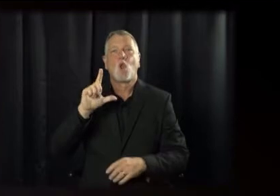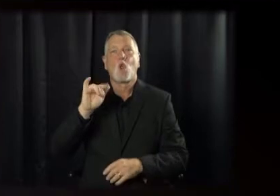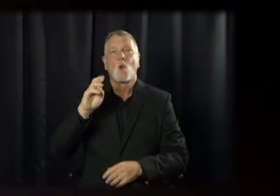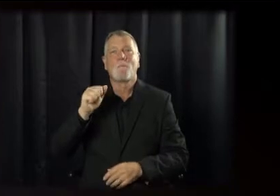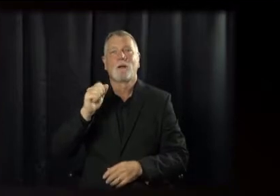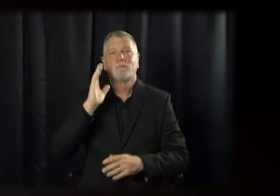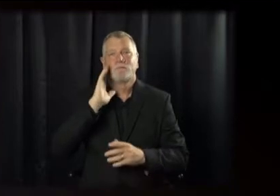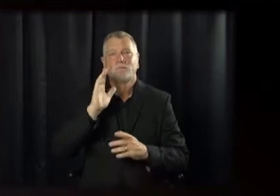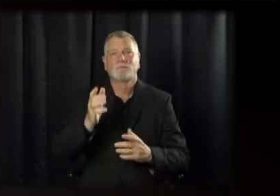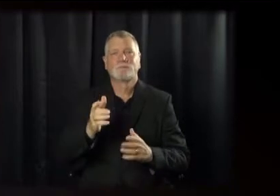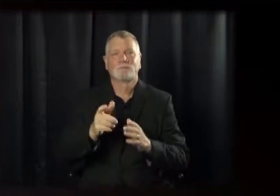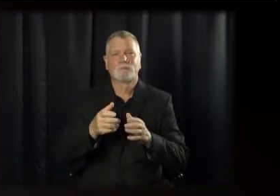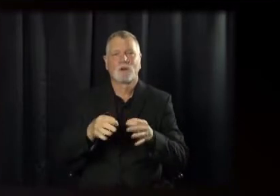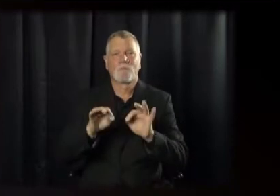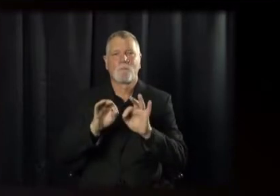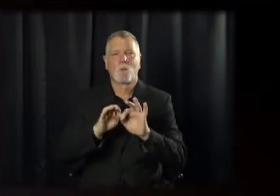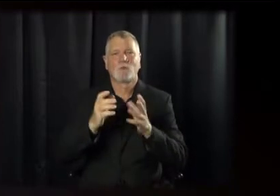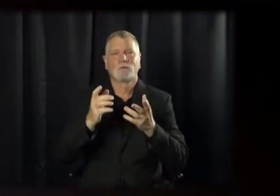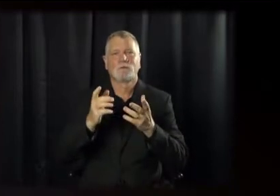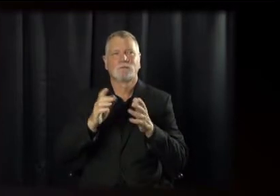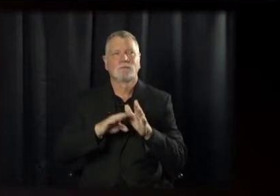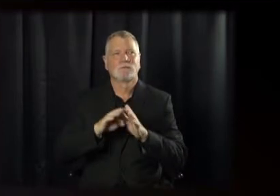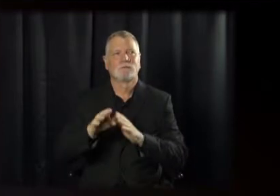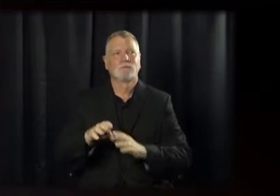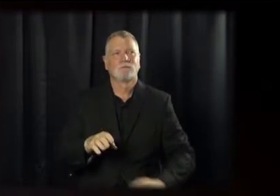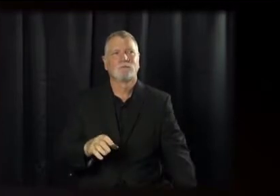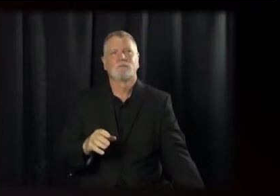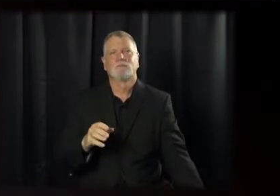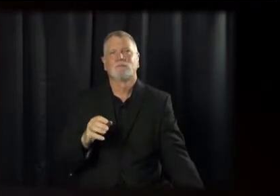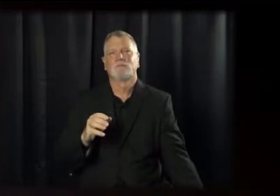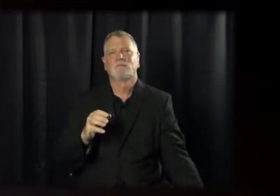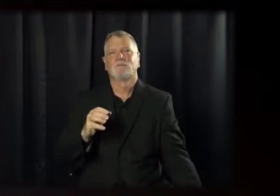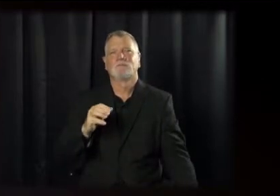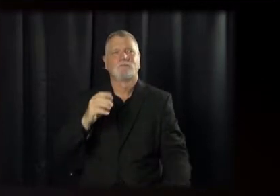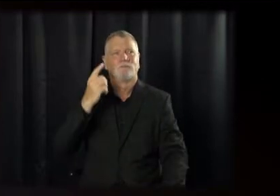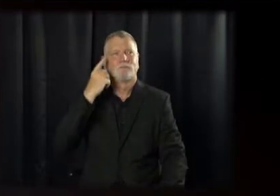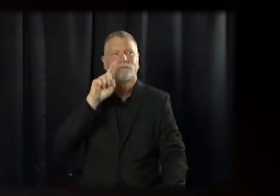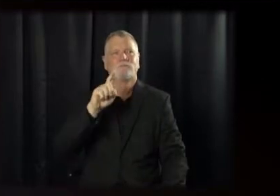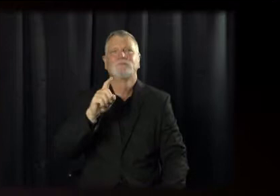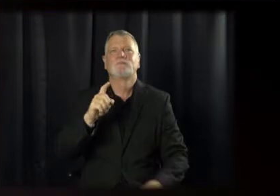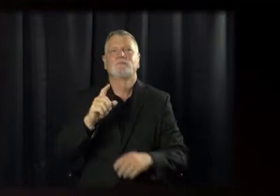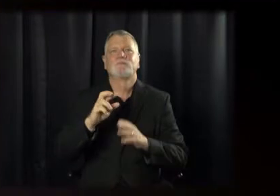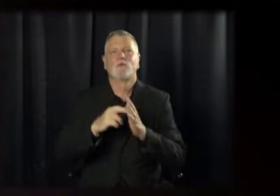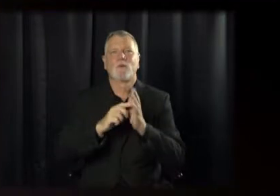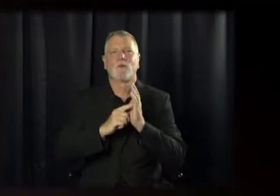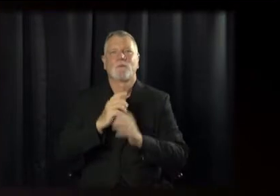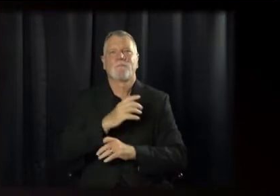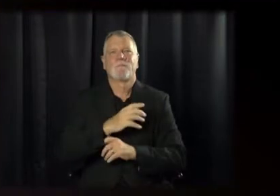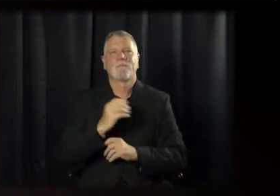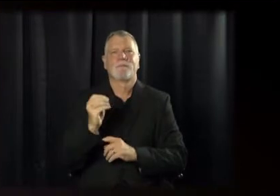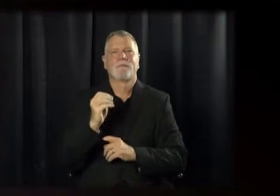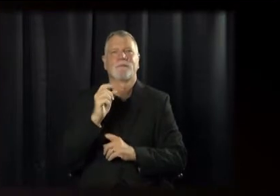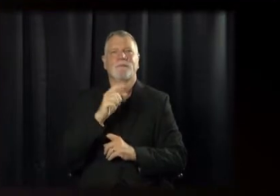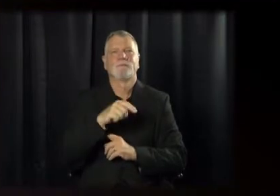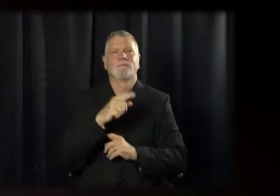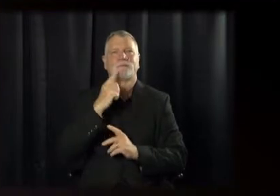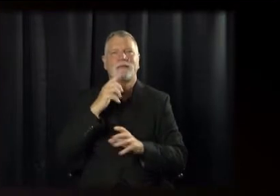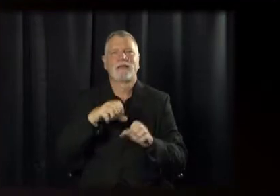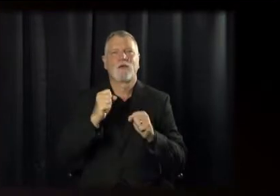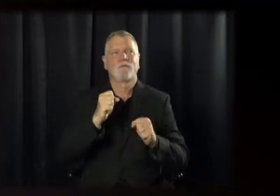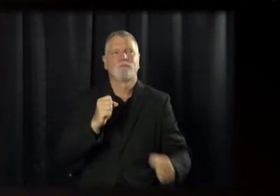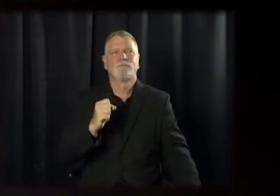marked an important step towards these goals. Over the last year, LUMA has worked to comply with all the requirements to take over